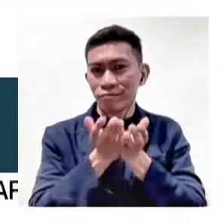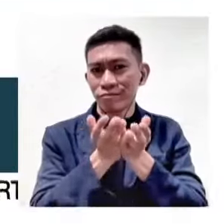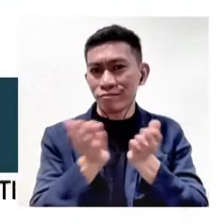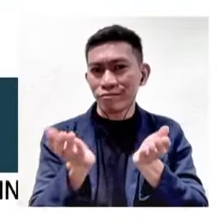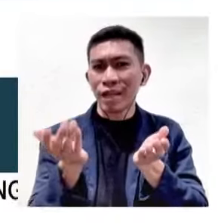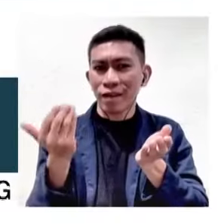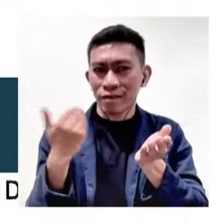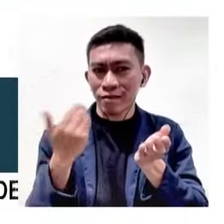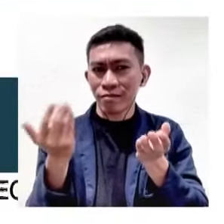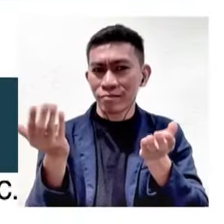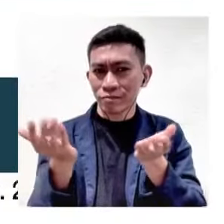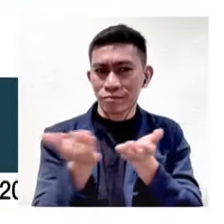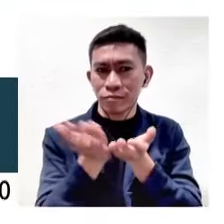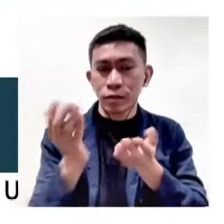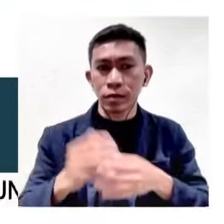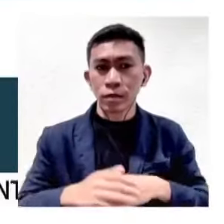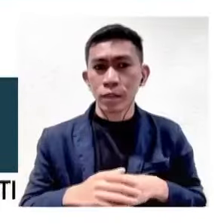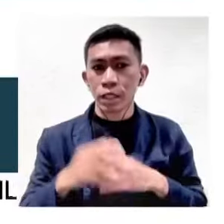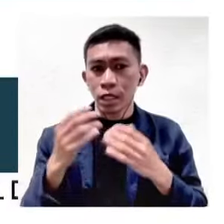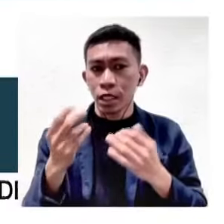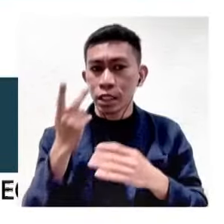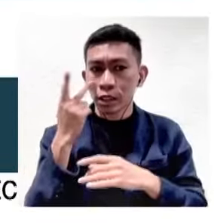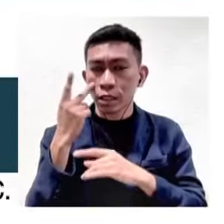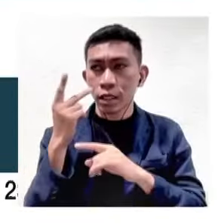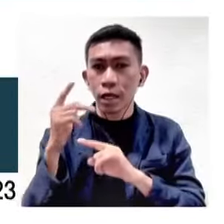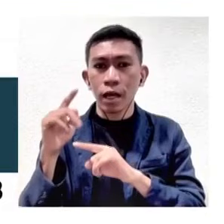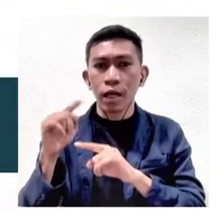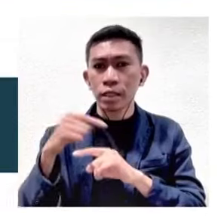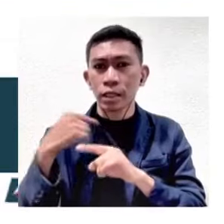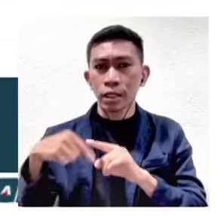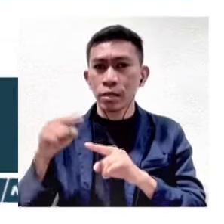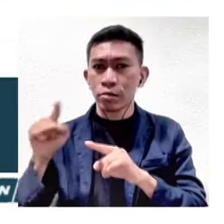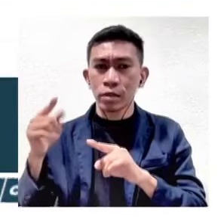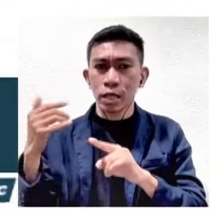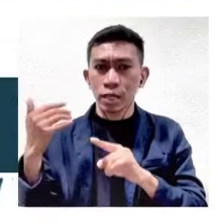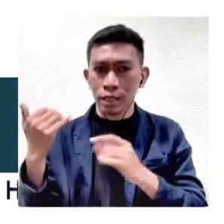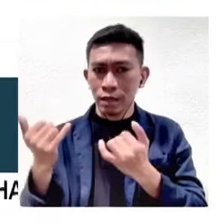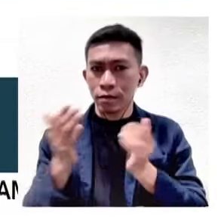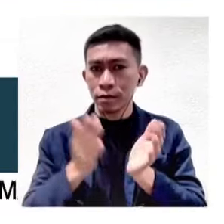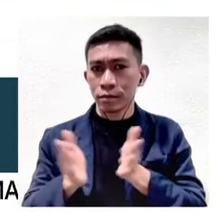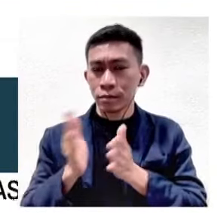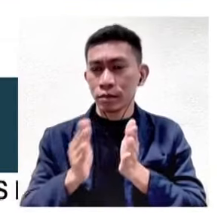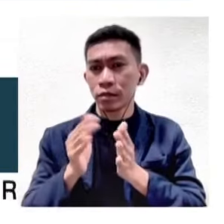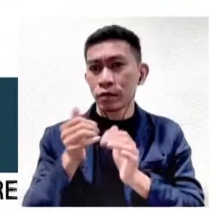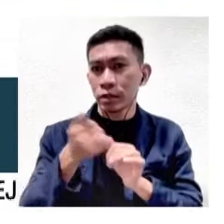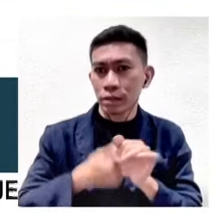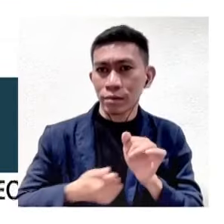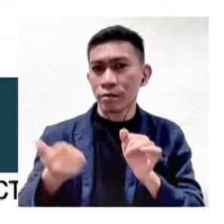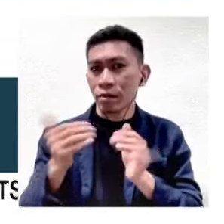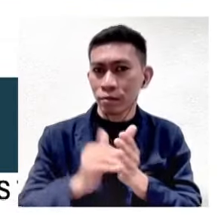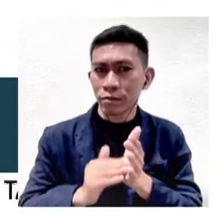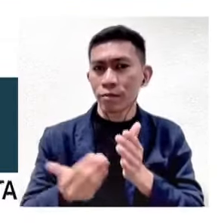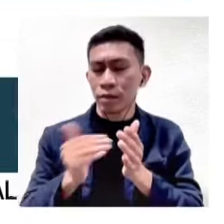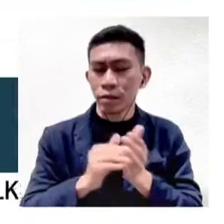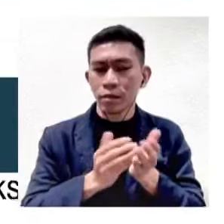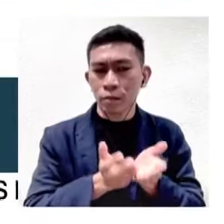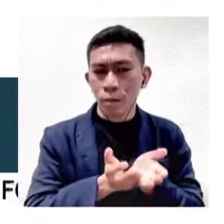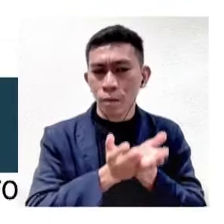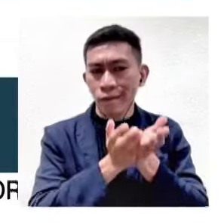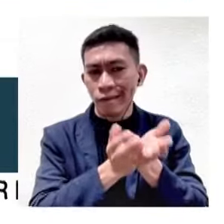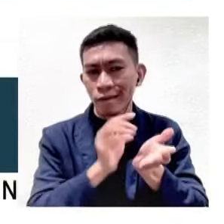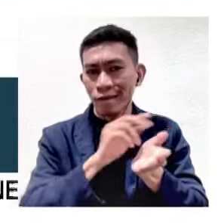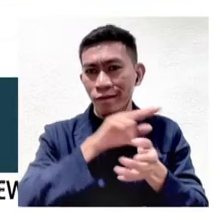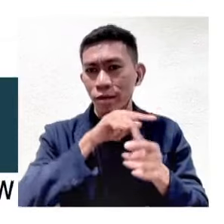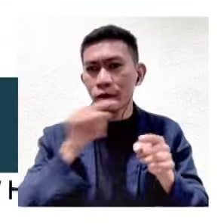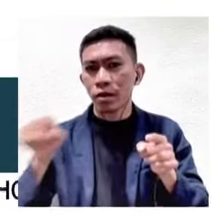What we're seeing now is that China is systematically gearing up for each resupply mission. They are anticipating